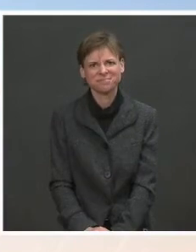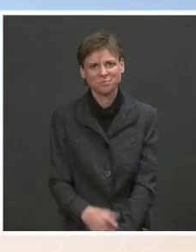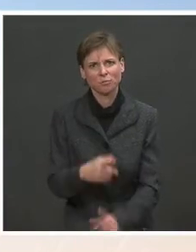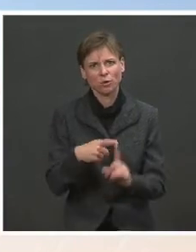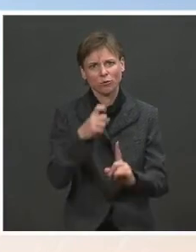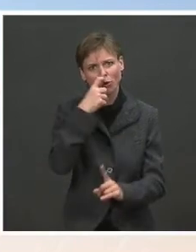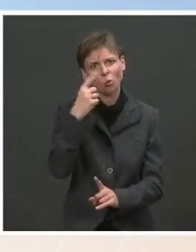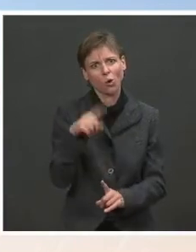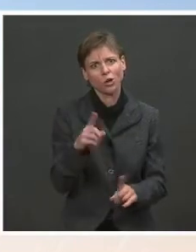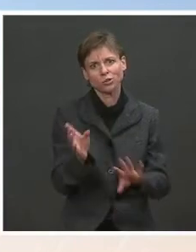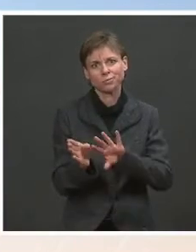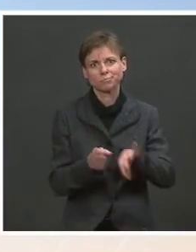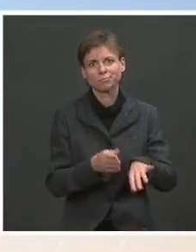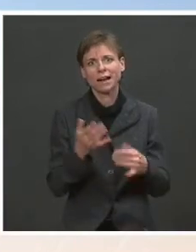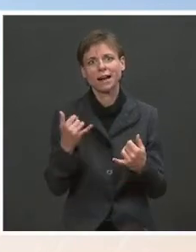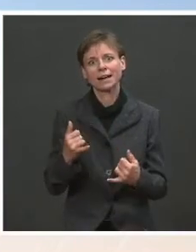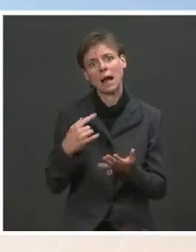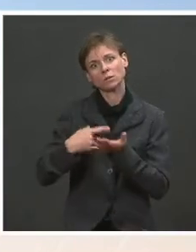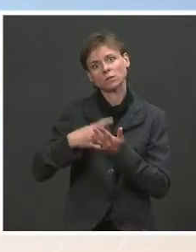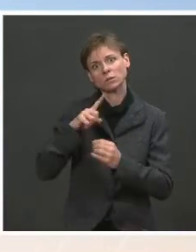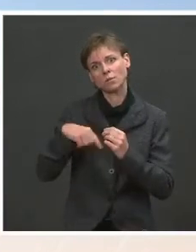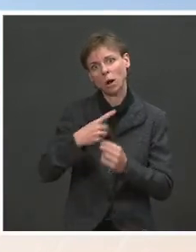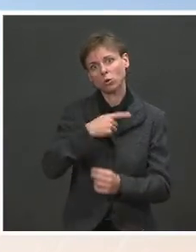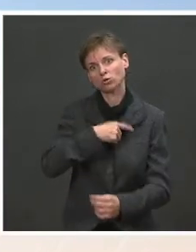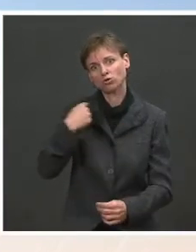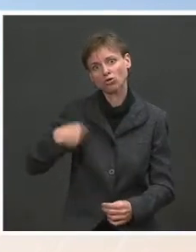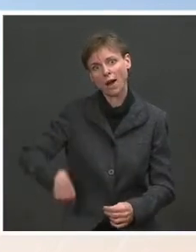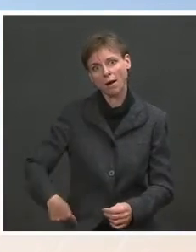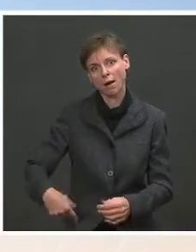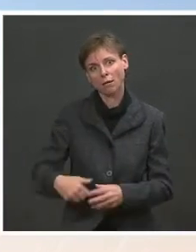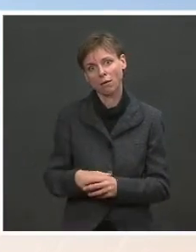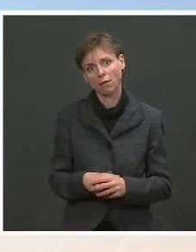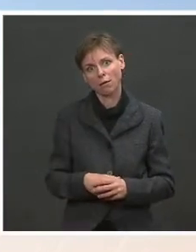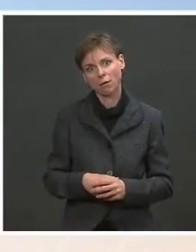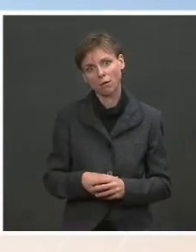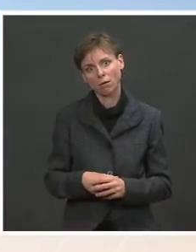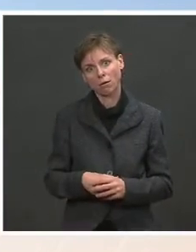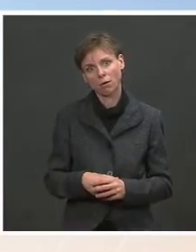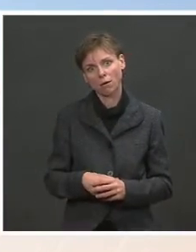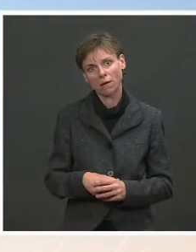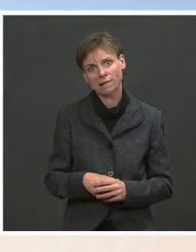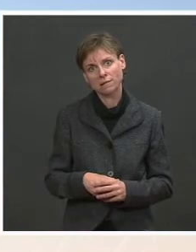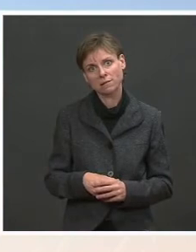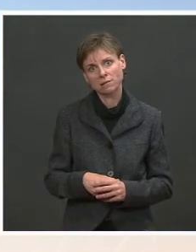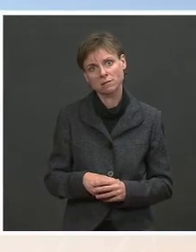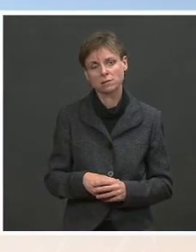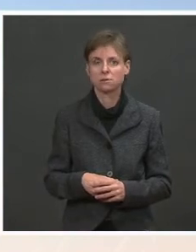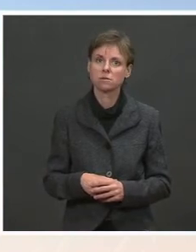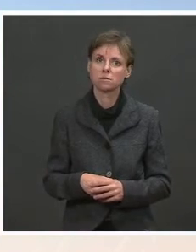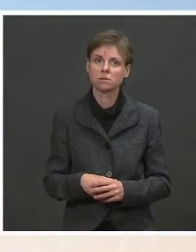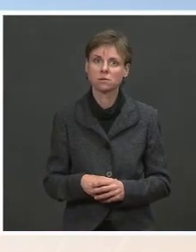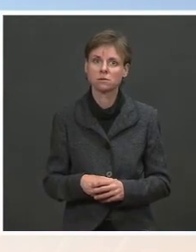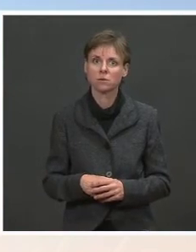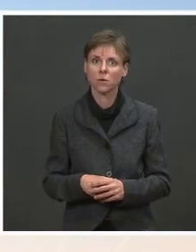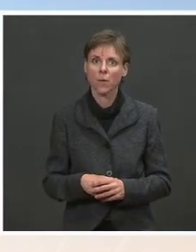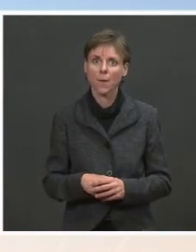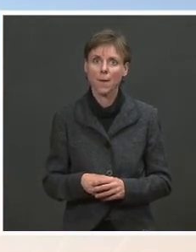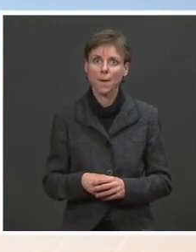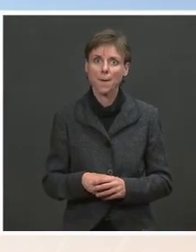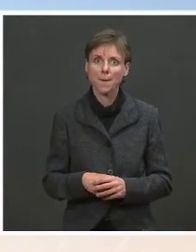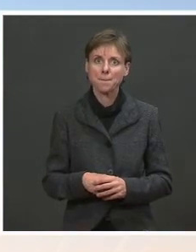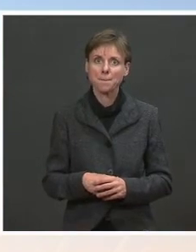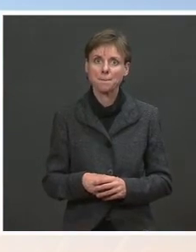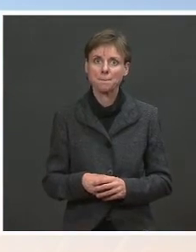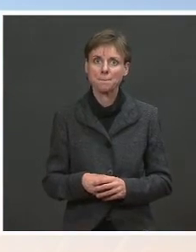to China. So while Secretaries Blinken and Austin are out in Asia, there's an elephant in the room, which would be the growing talk